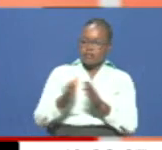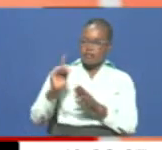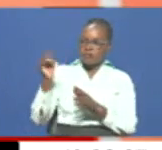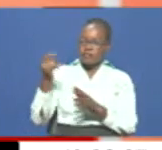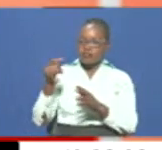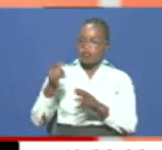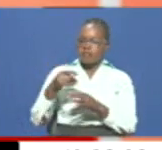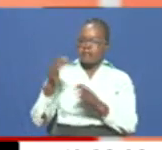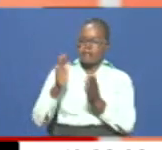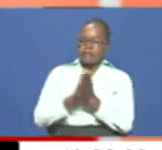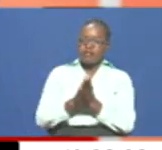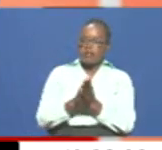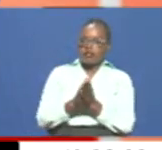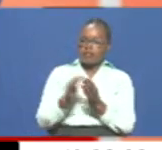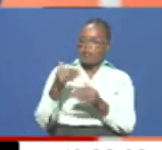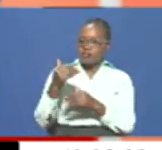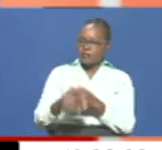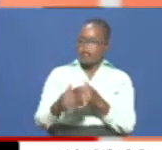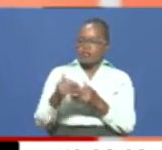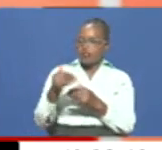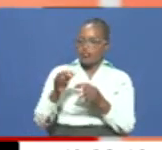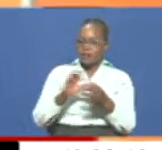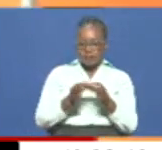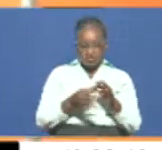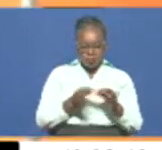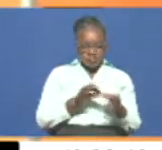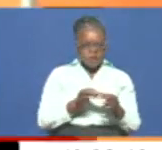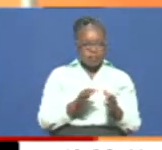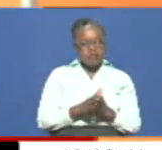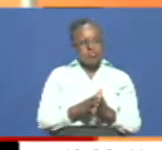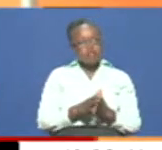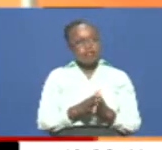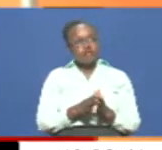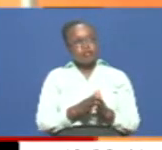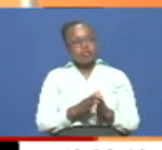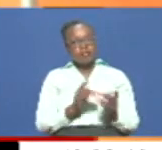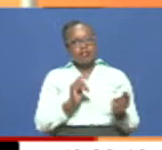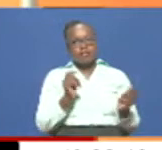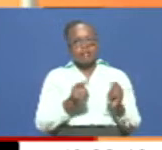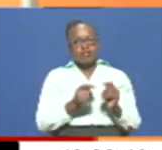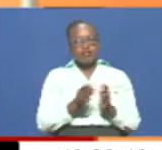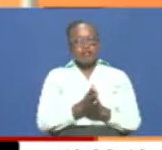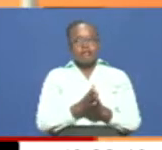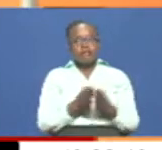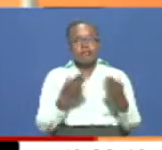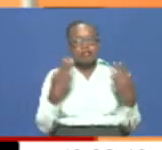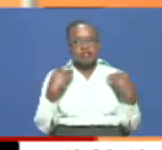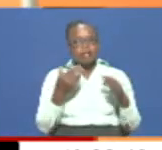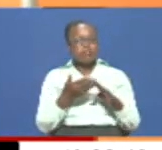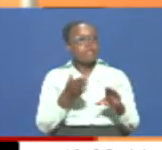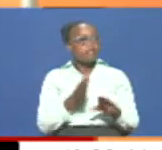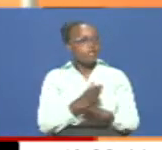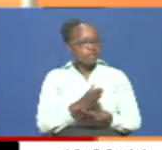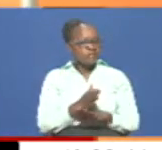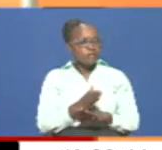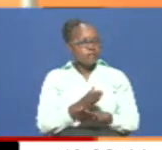Olympics, which will be in 2024. Okay. Now, as we switch gears to the Commonwealth Games, or rather before we switch gears